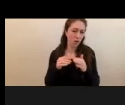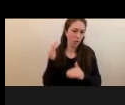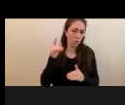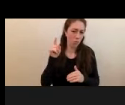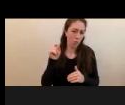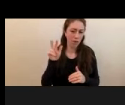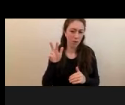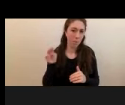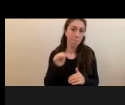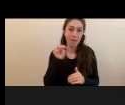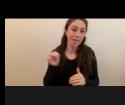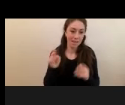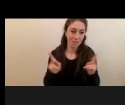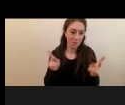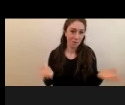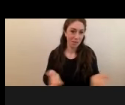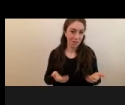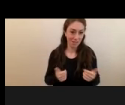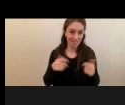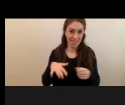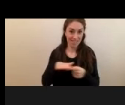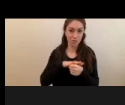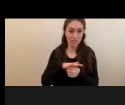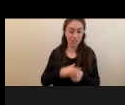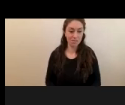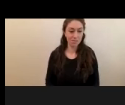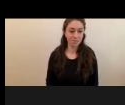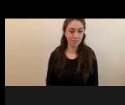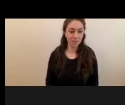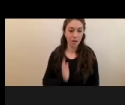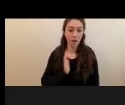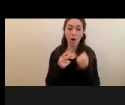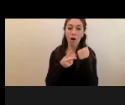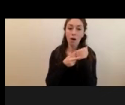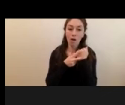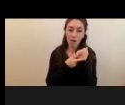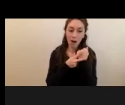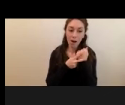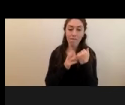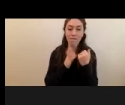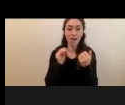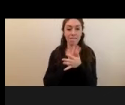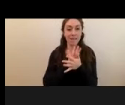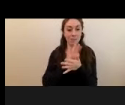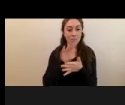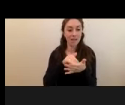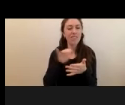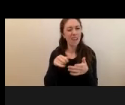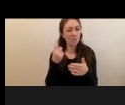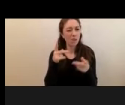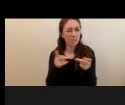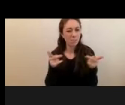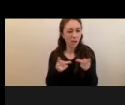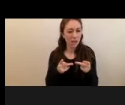1.3 million residents are here in this region. Our archive and film center is a space that